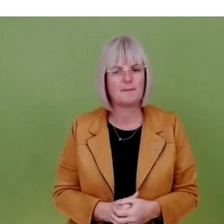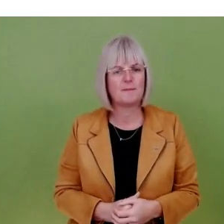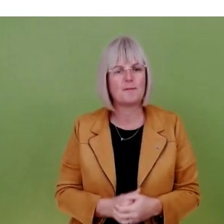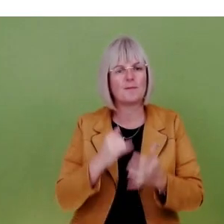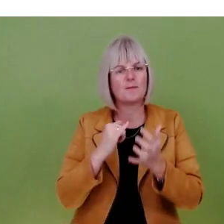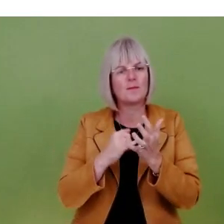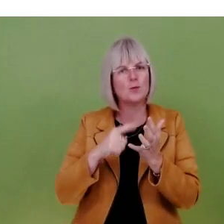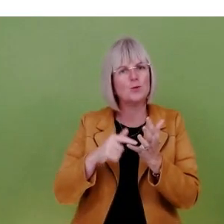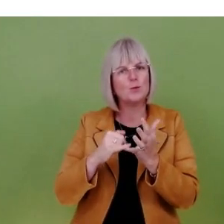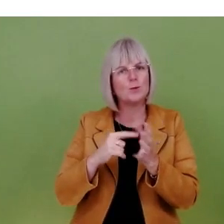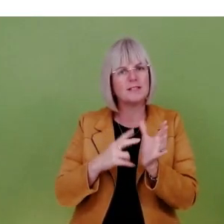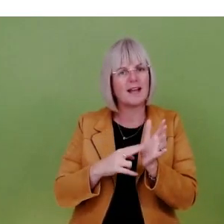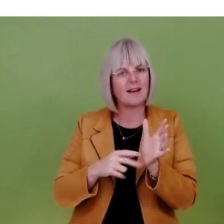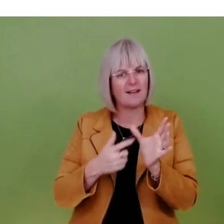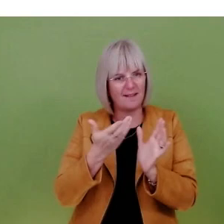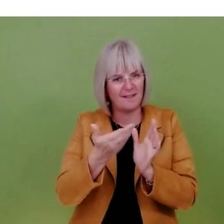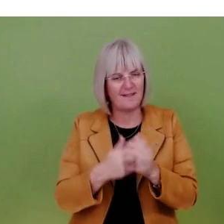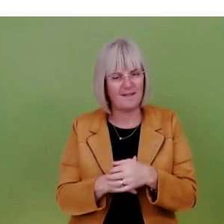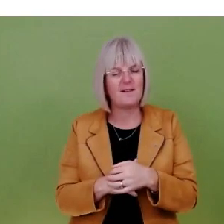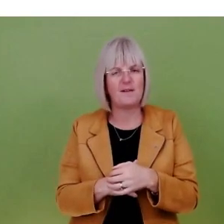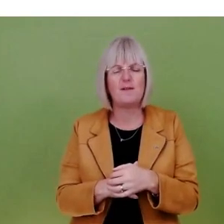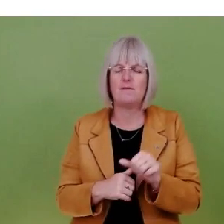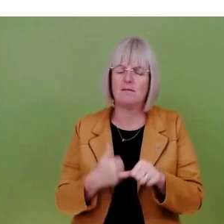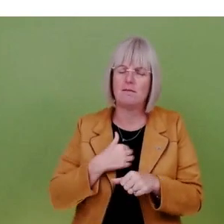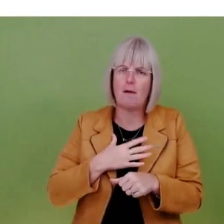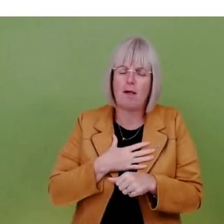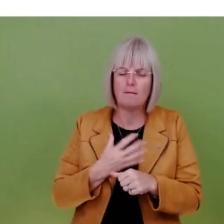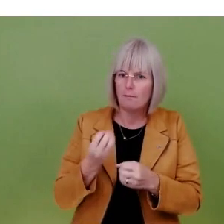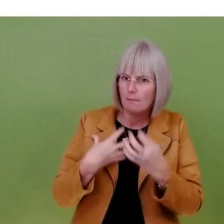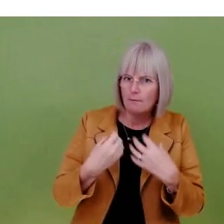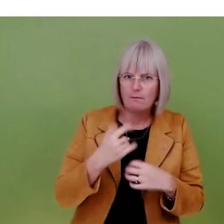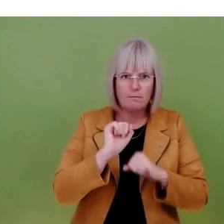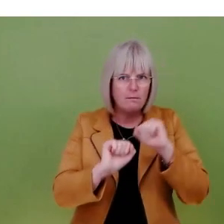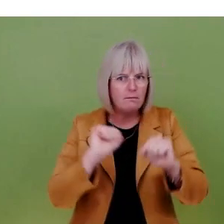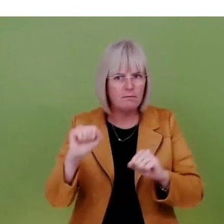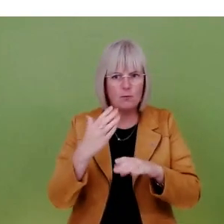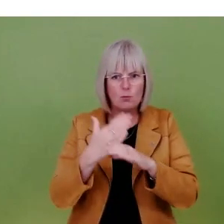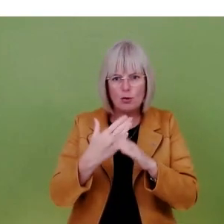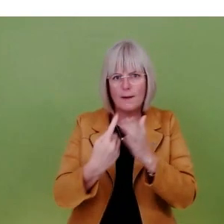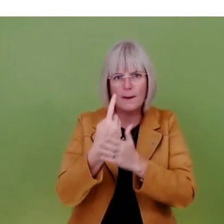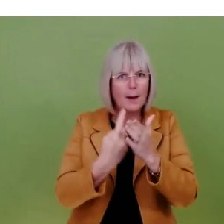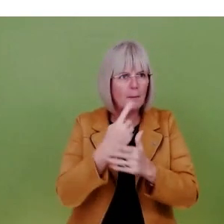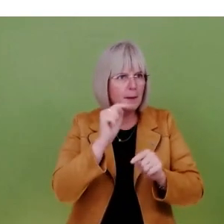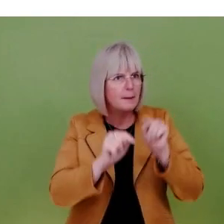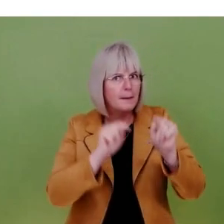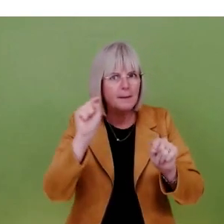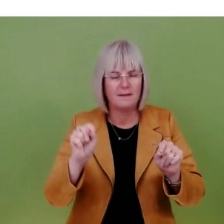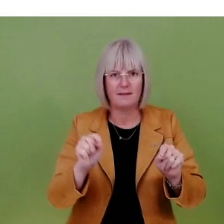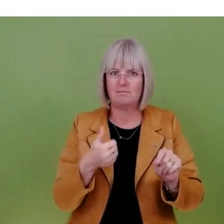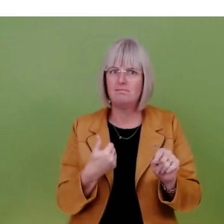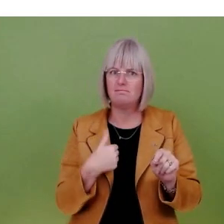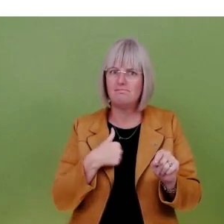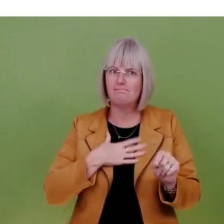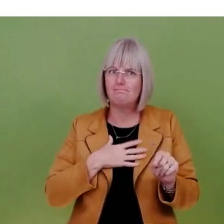particularly loved hearing about all the work that's happening, and I'm really there's been in the comments people want to have some links to that, and I'm very keen